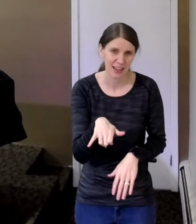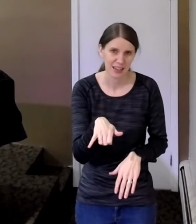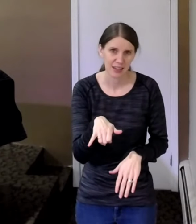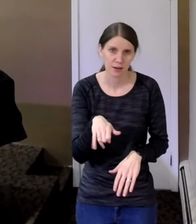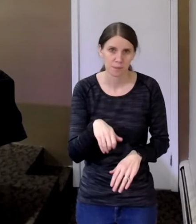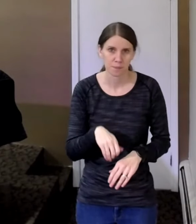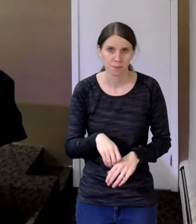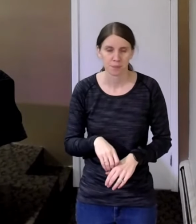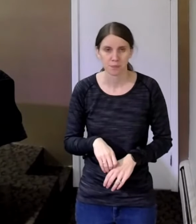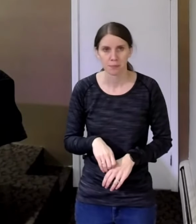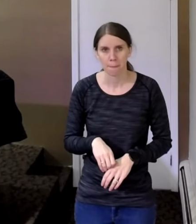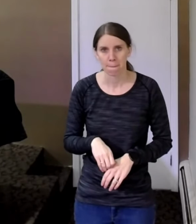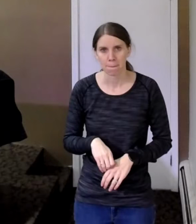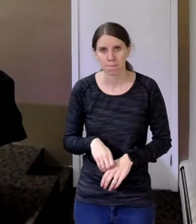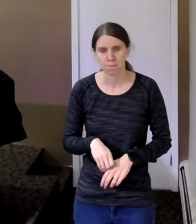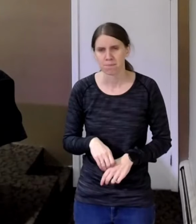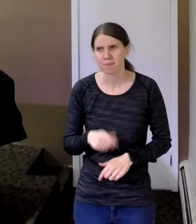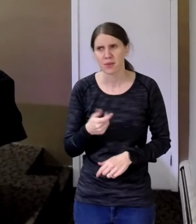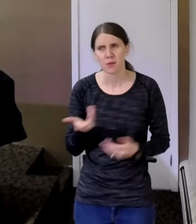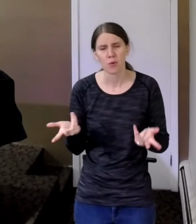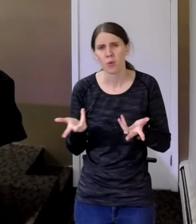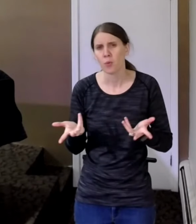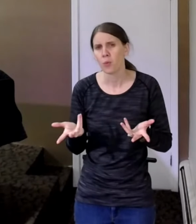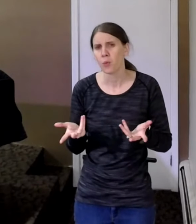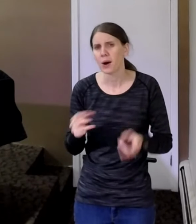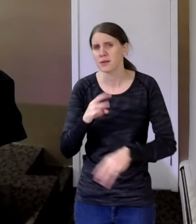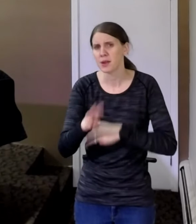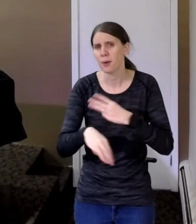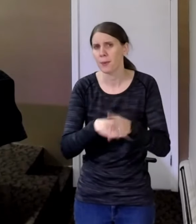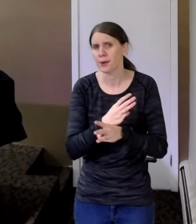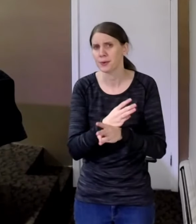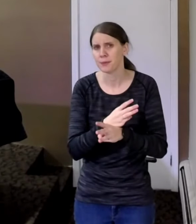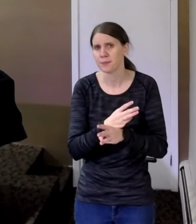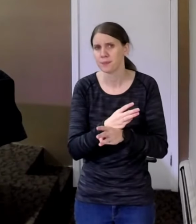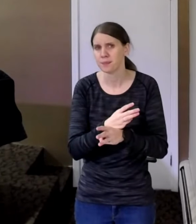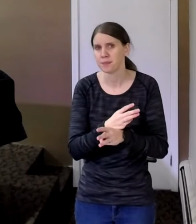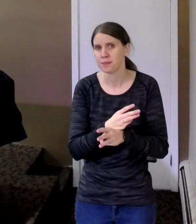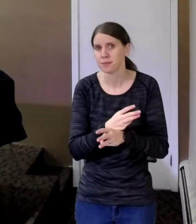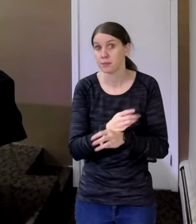What's our present society, and especially